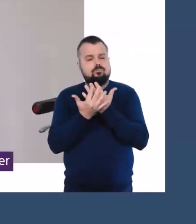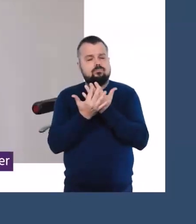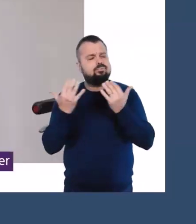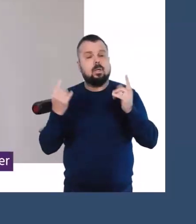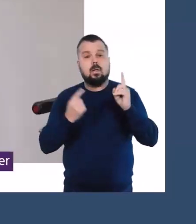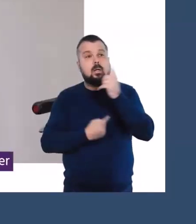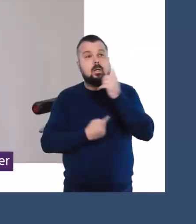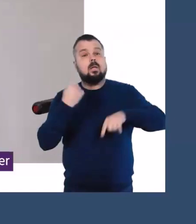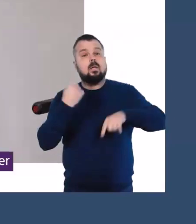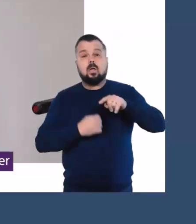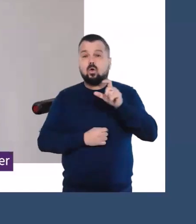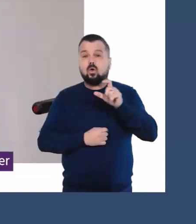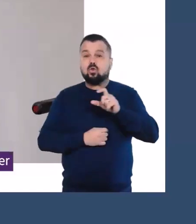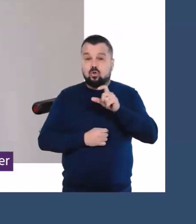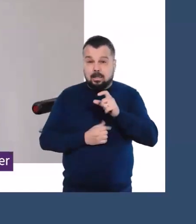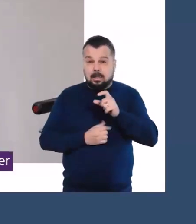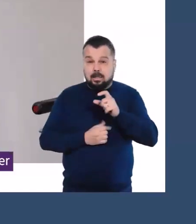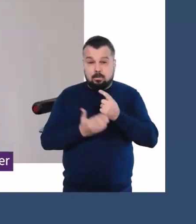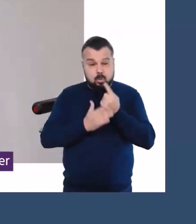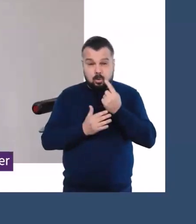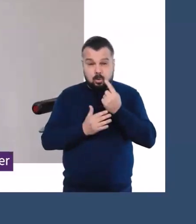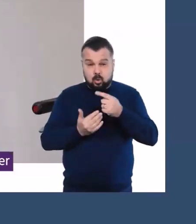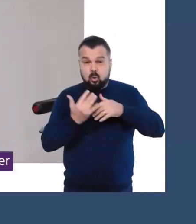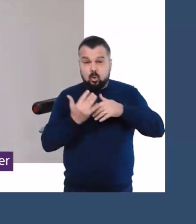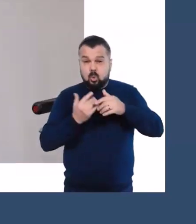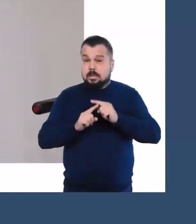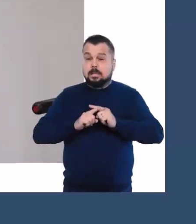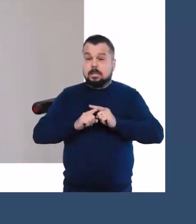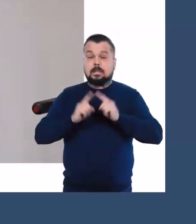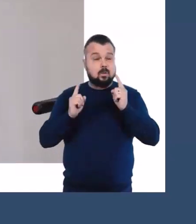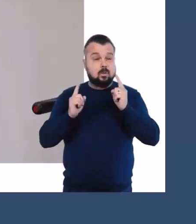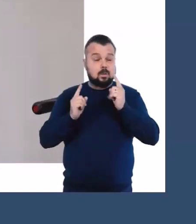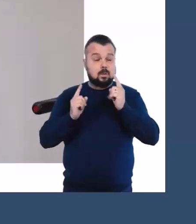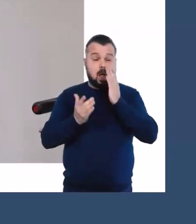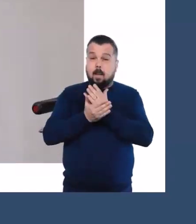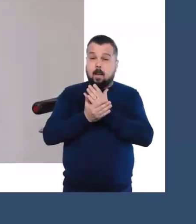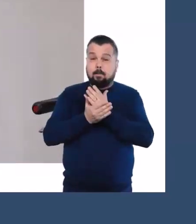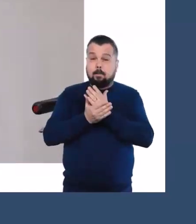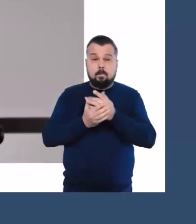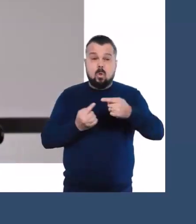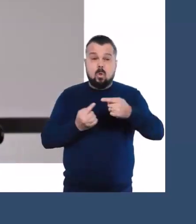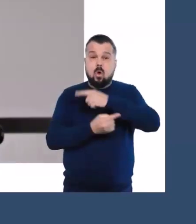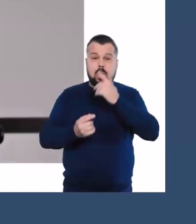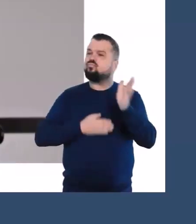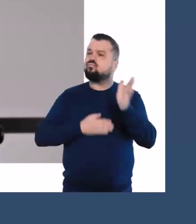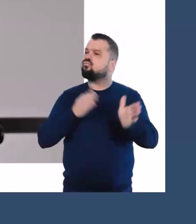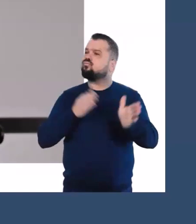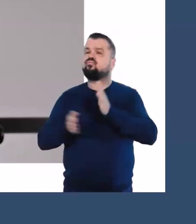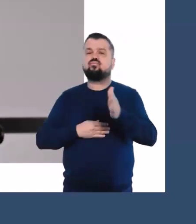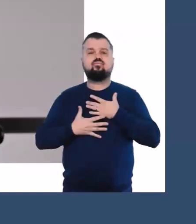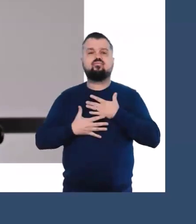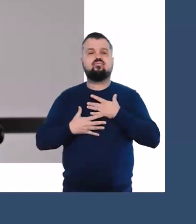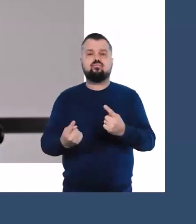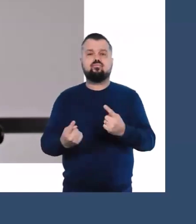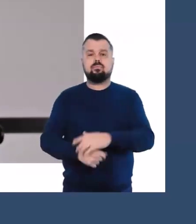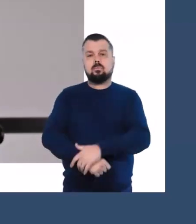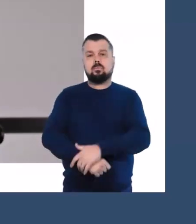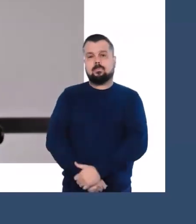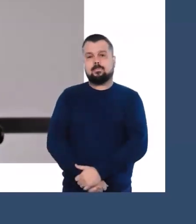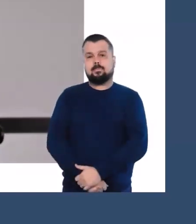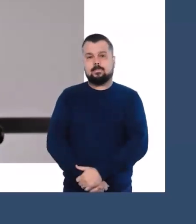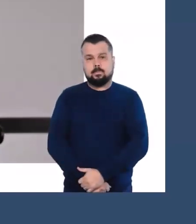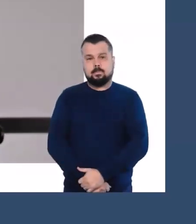Just imagine that happening thousands of times over, all across the country. What a huge social difference we can